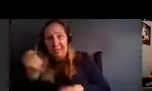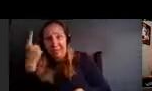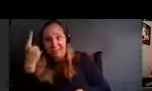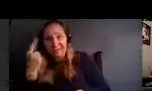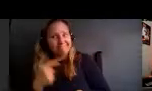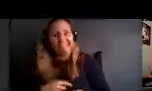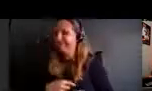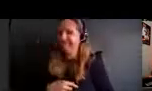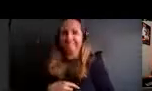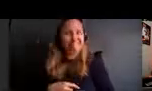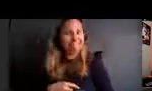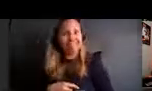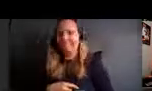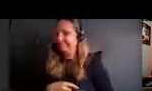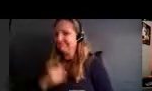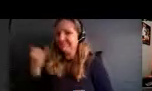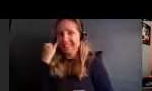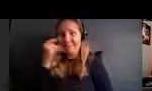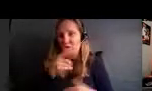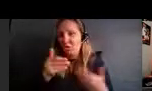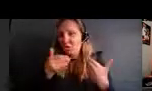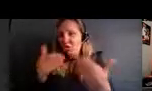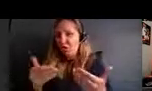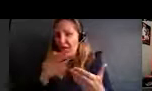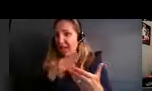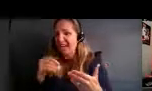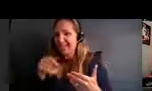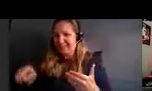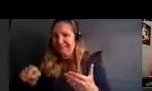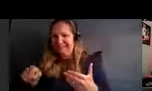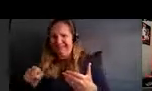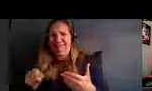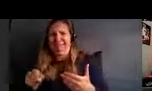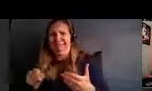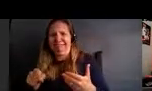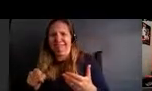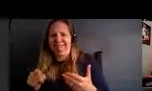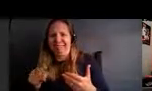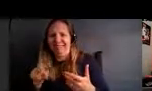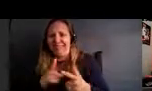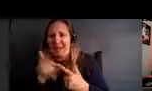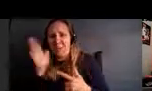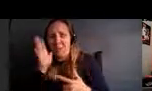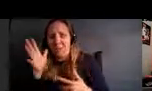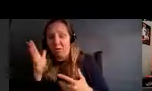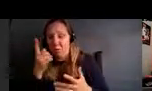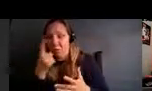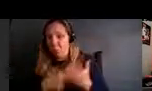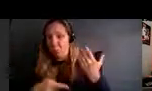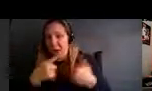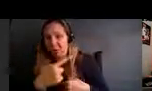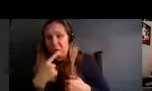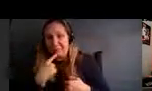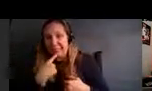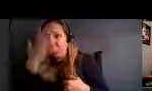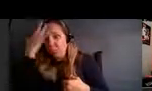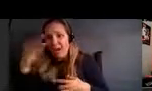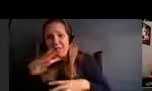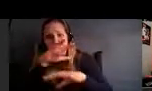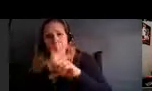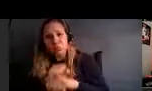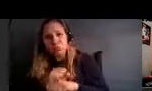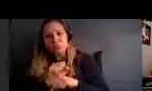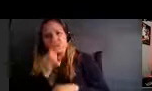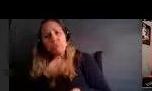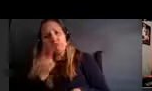if you do it that way, and they're not used to you doing that, then they're not going to have any idea what you're saying, because they've become accustomed to